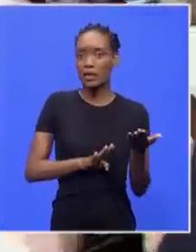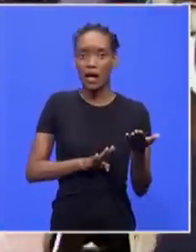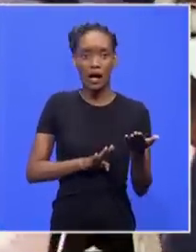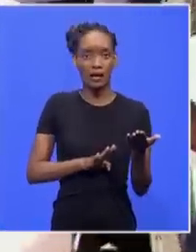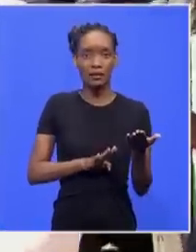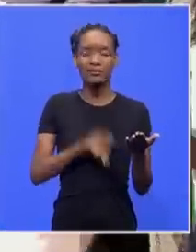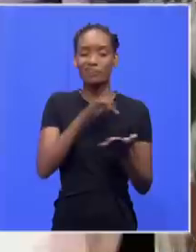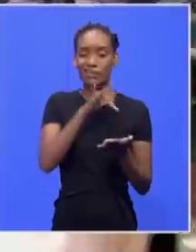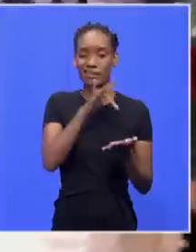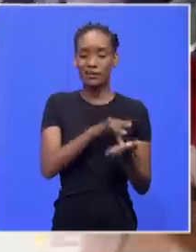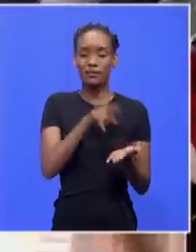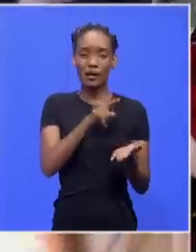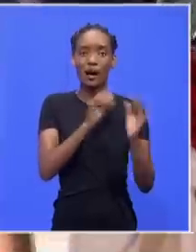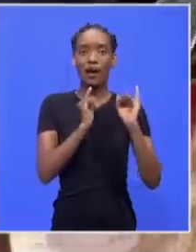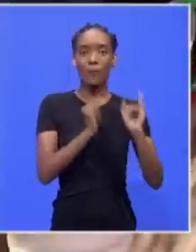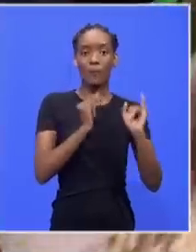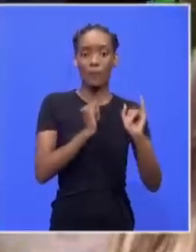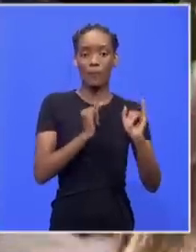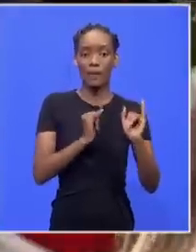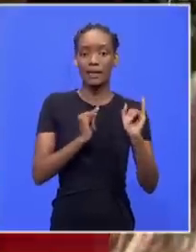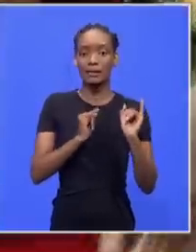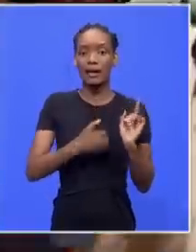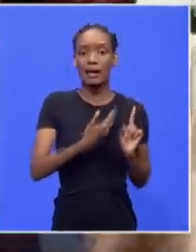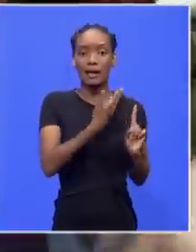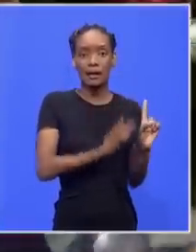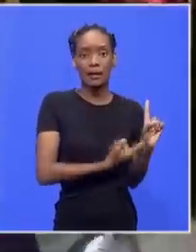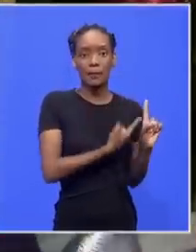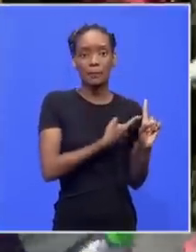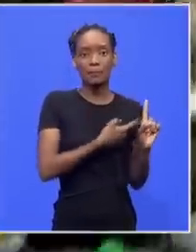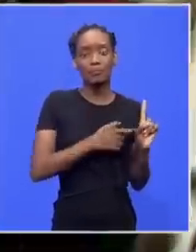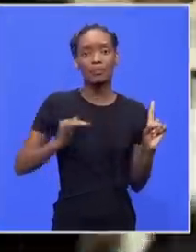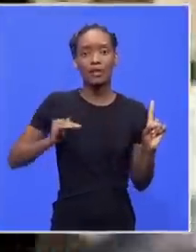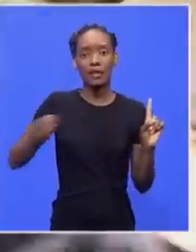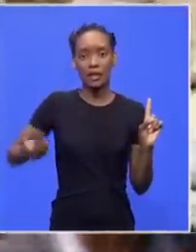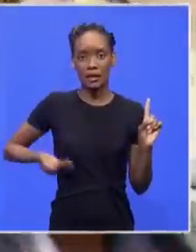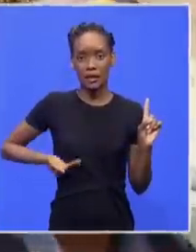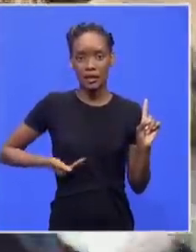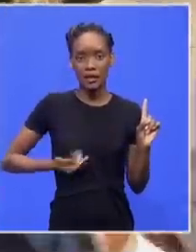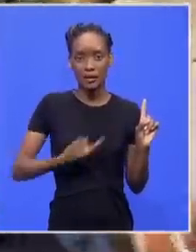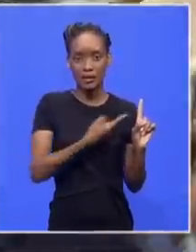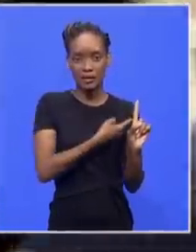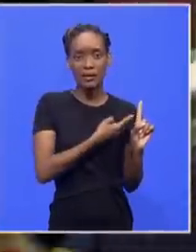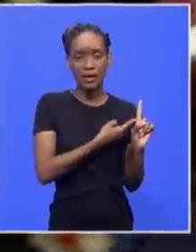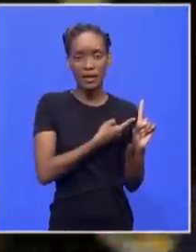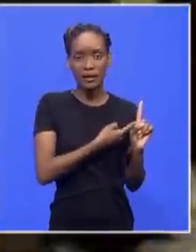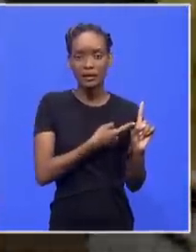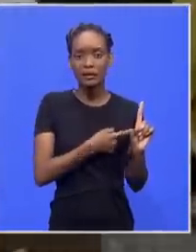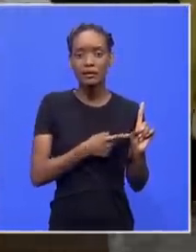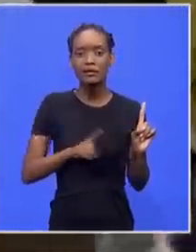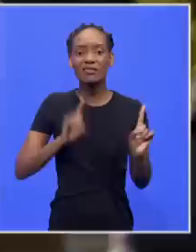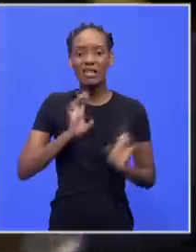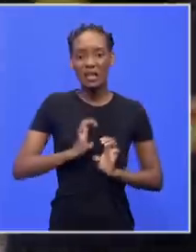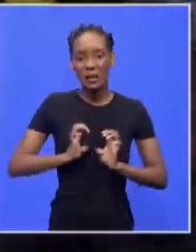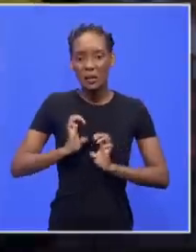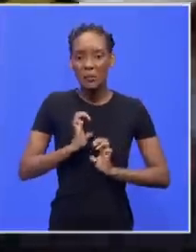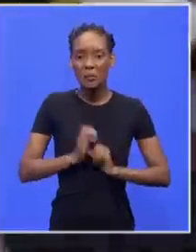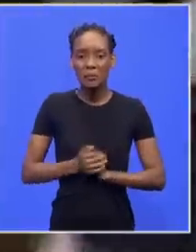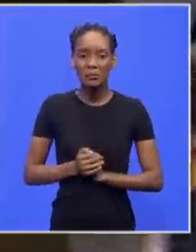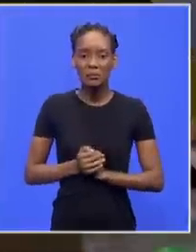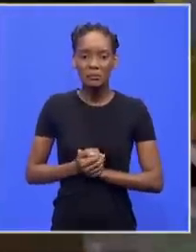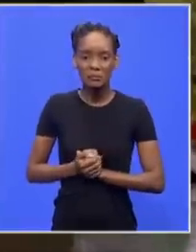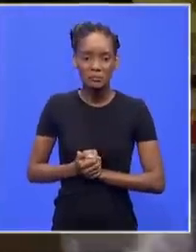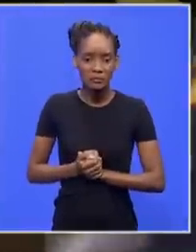Lindela. I'm joined here by one of the ladies. You can see she's very emotional, and that is the scene. My son is collapsed inside,